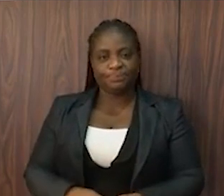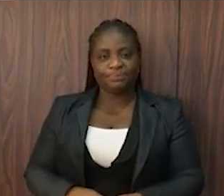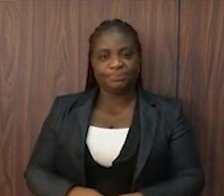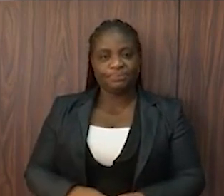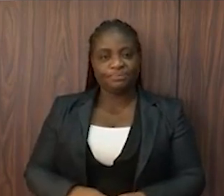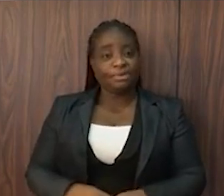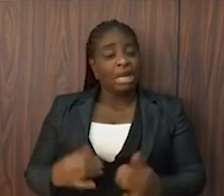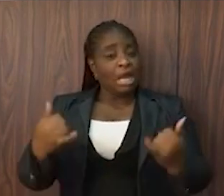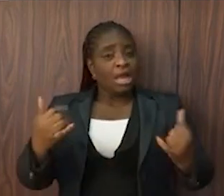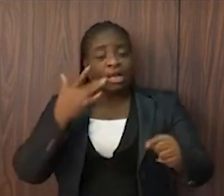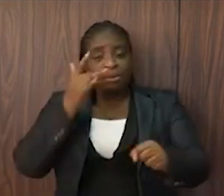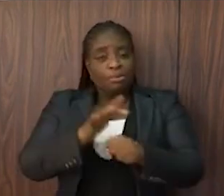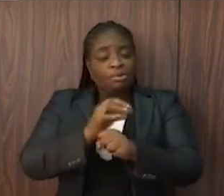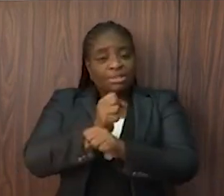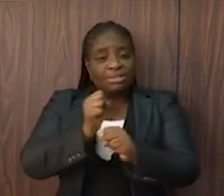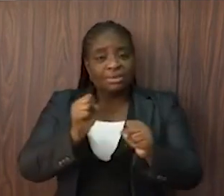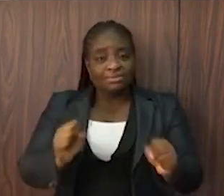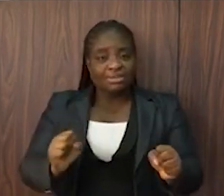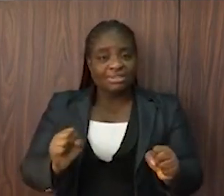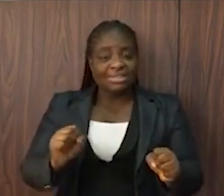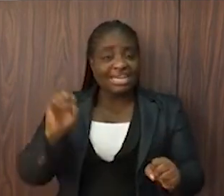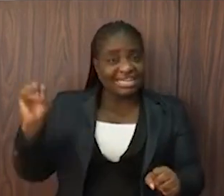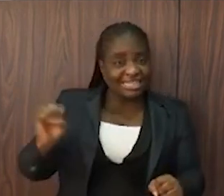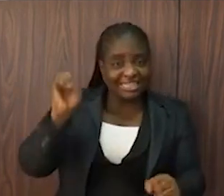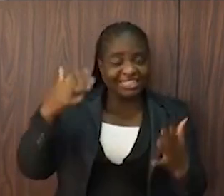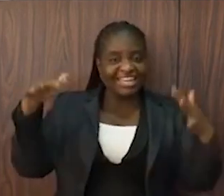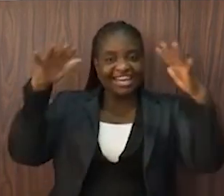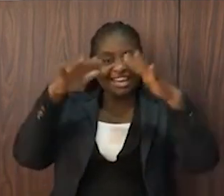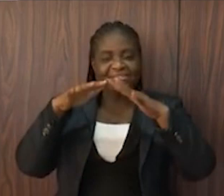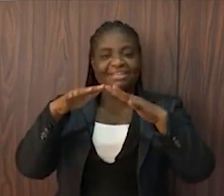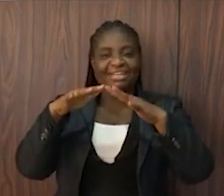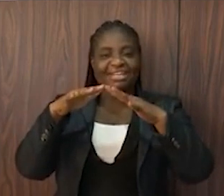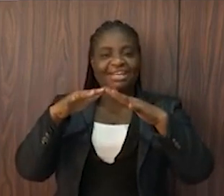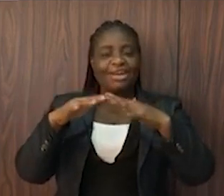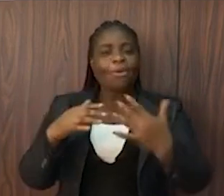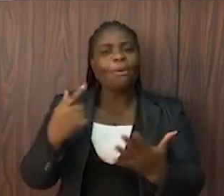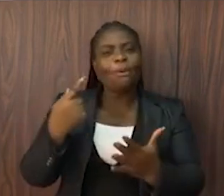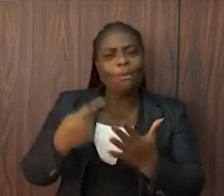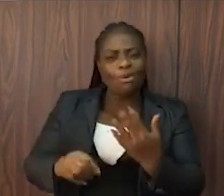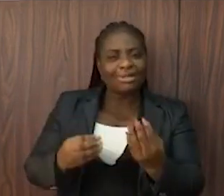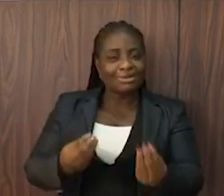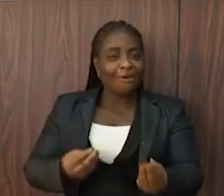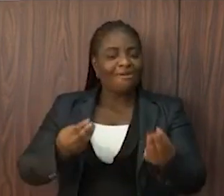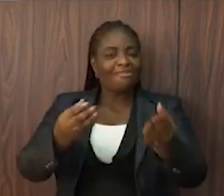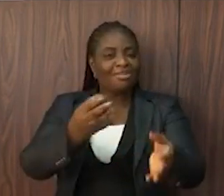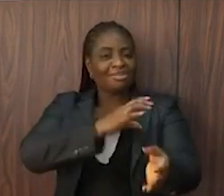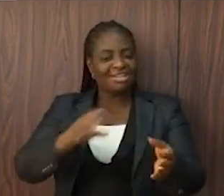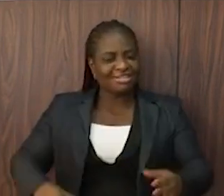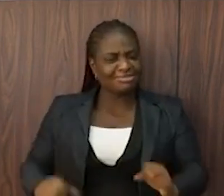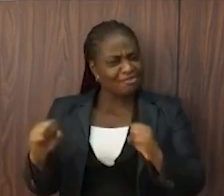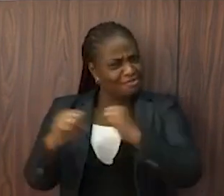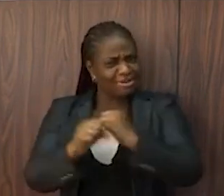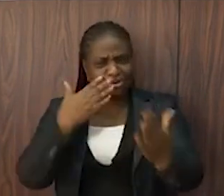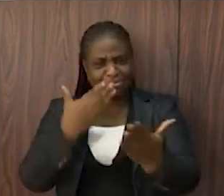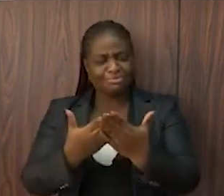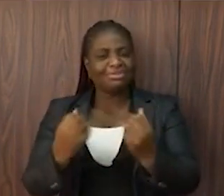unquote. The promise of salvation and an eternity in heaven are what are offered Christians who fight the